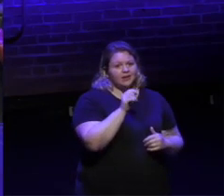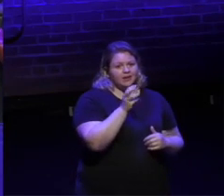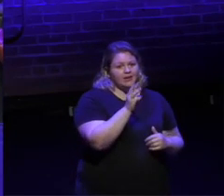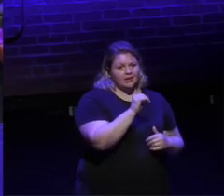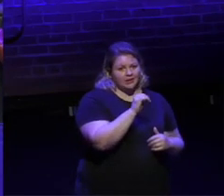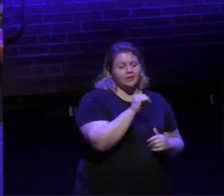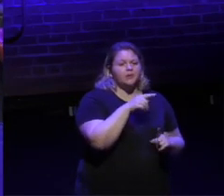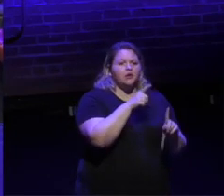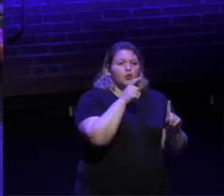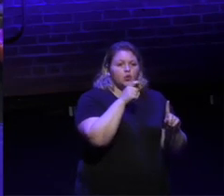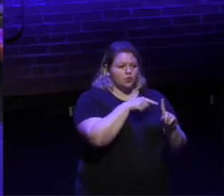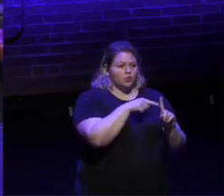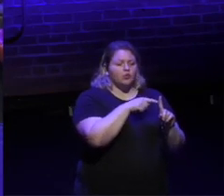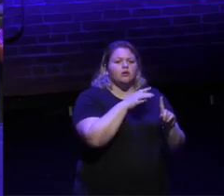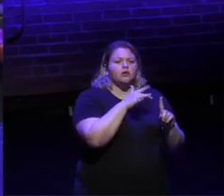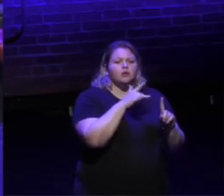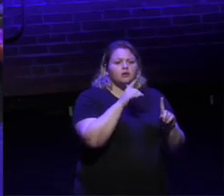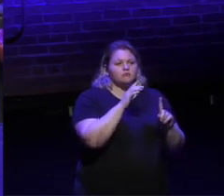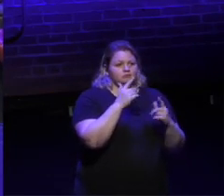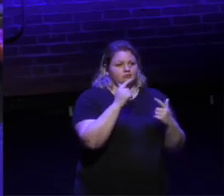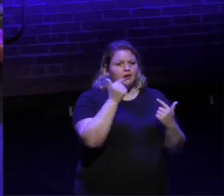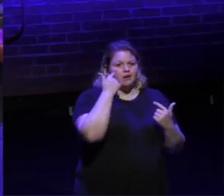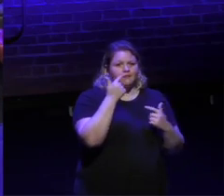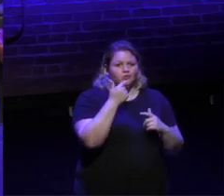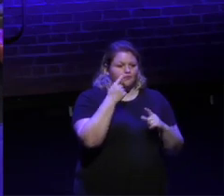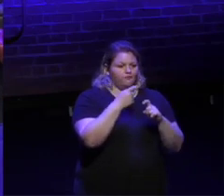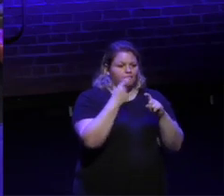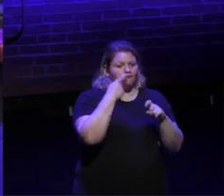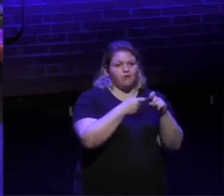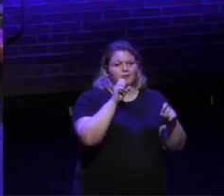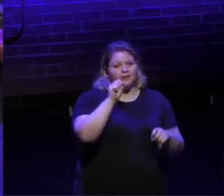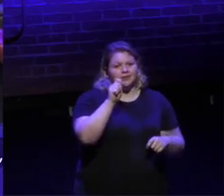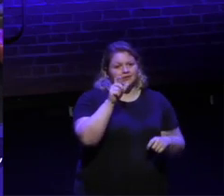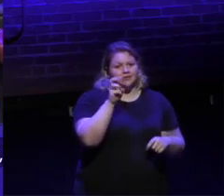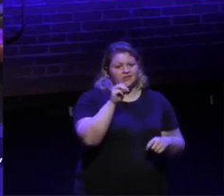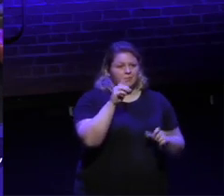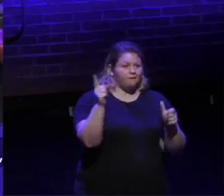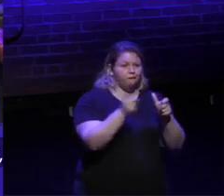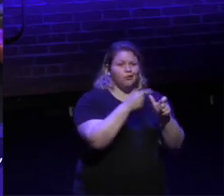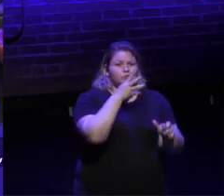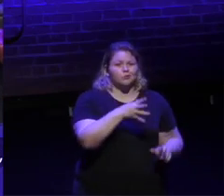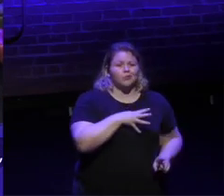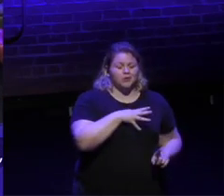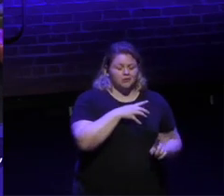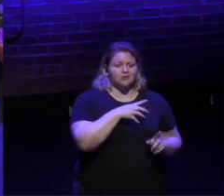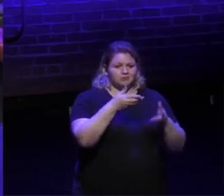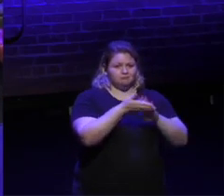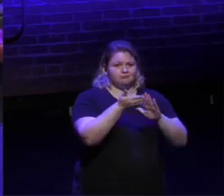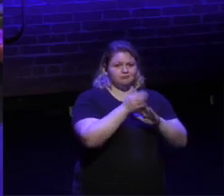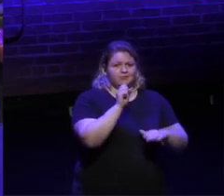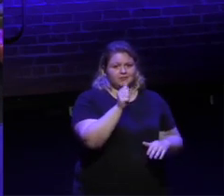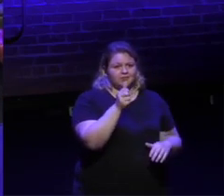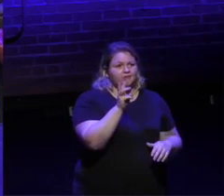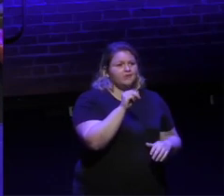first woman to hold that office. She's an attorney by training and calls herself a proud member of the Get Stuff Done wing of government, which